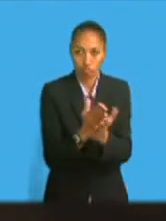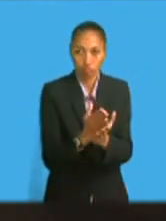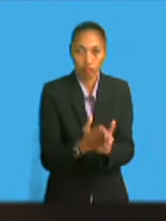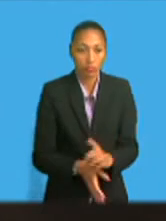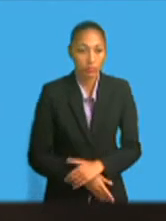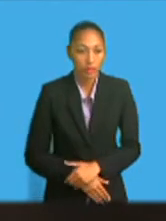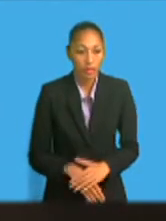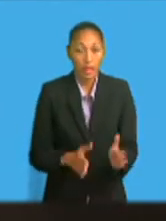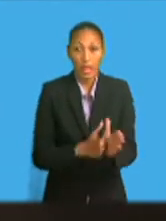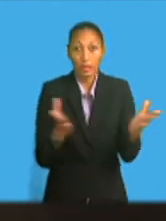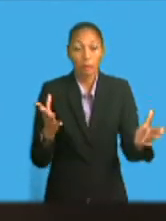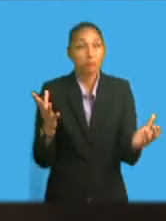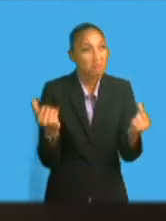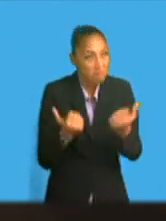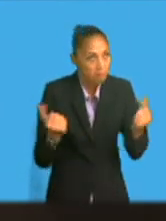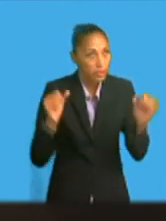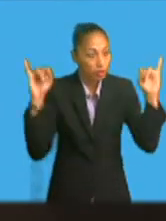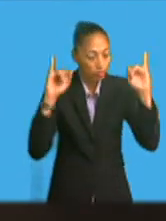Now coming to the issues